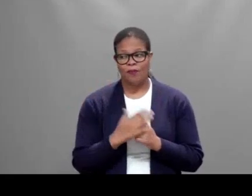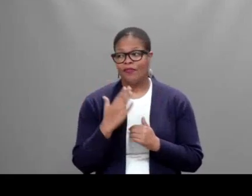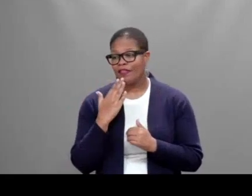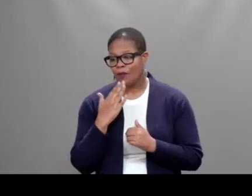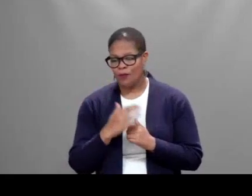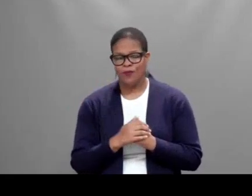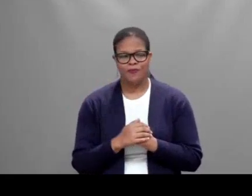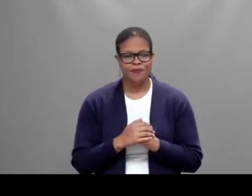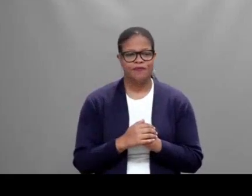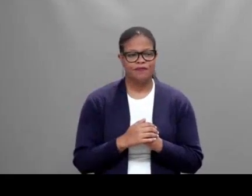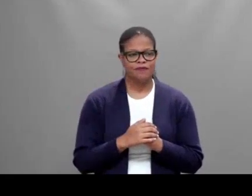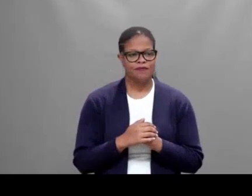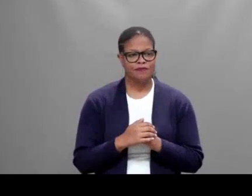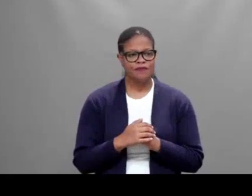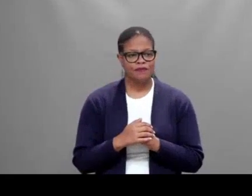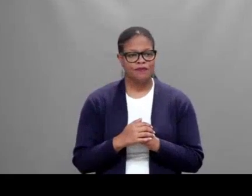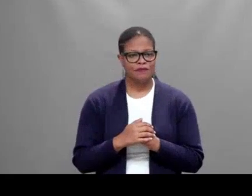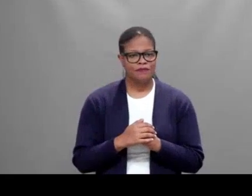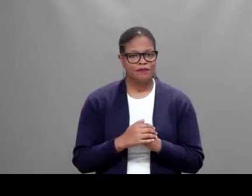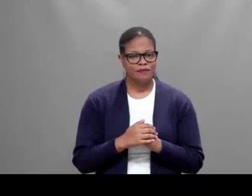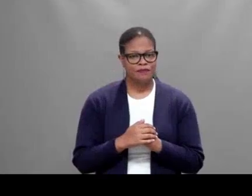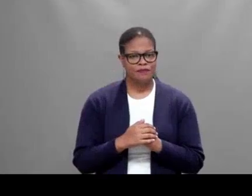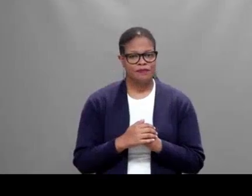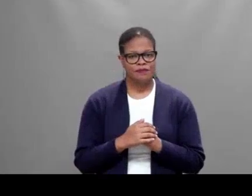Thank you, sir. That's good.